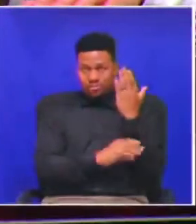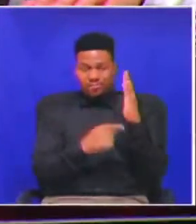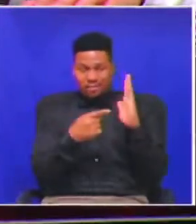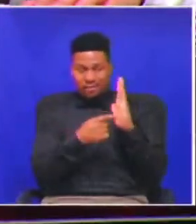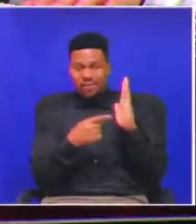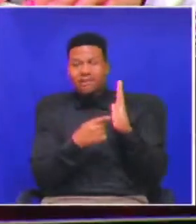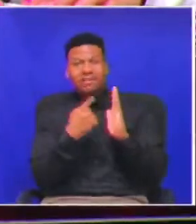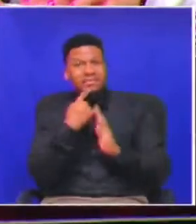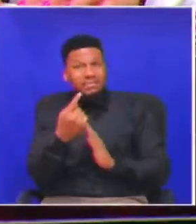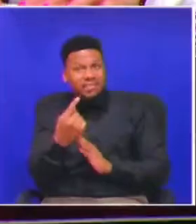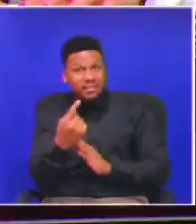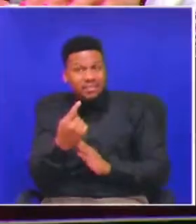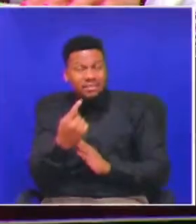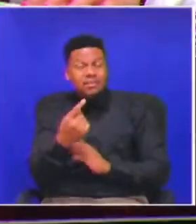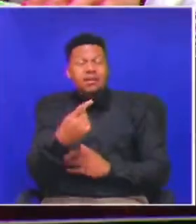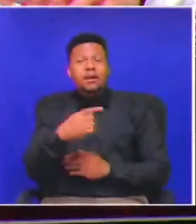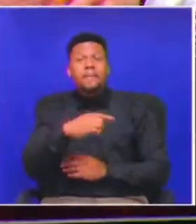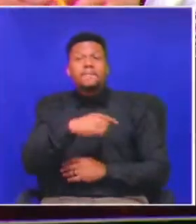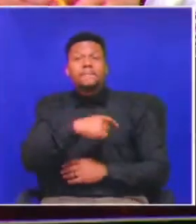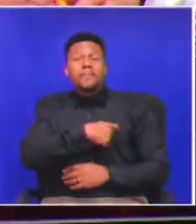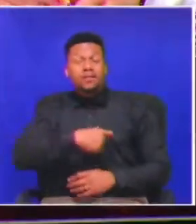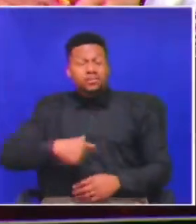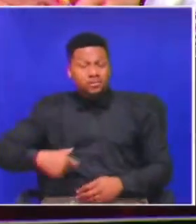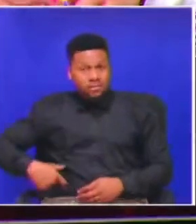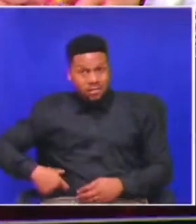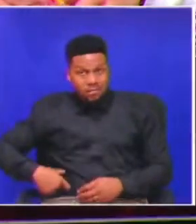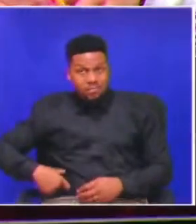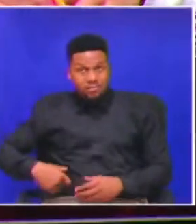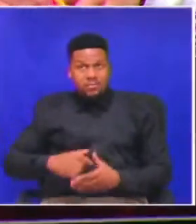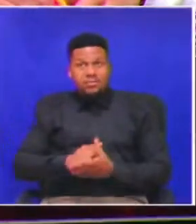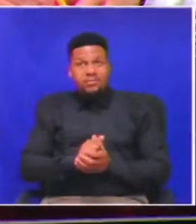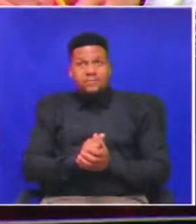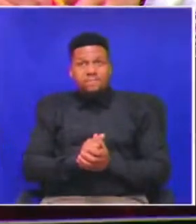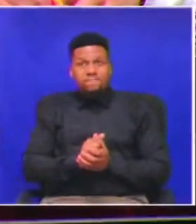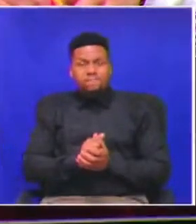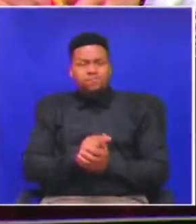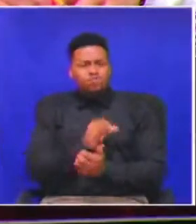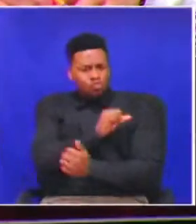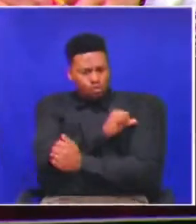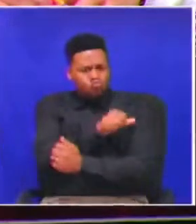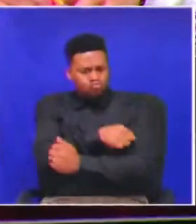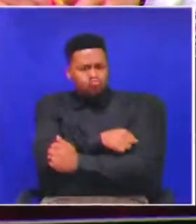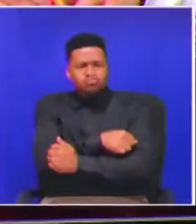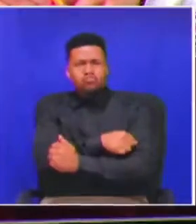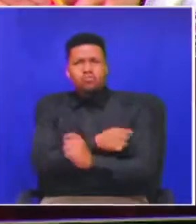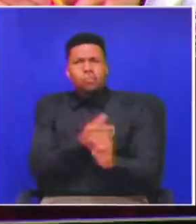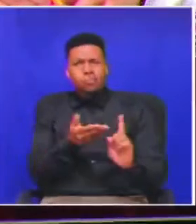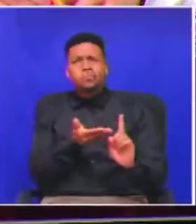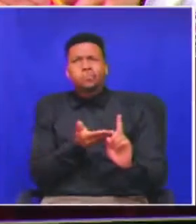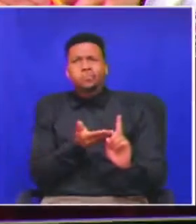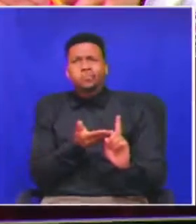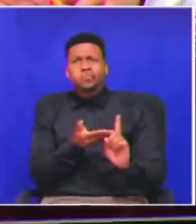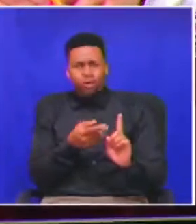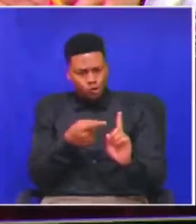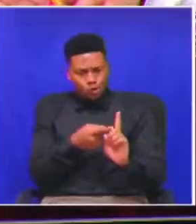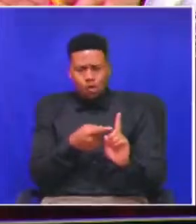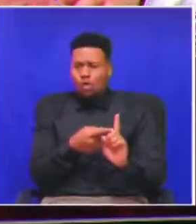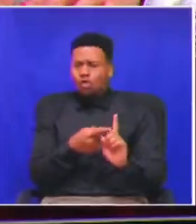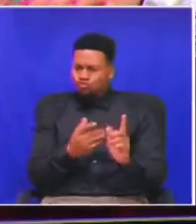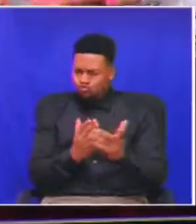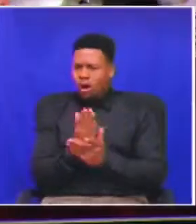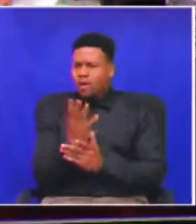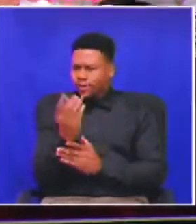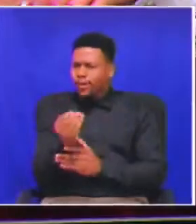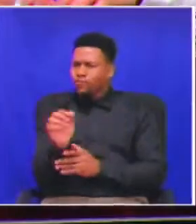states that the President has the authority and the right to appoint this